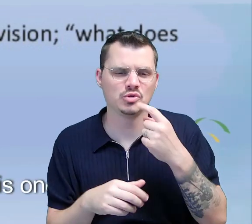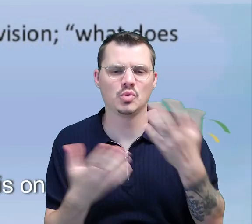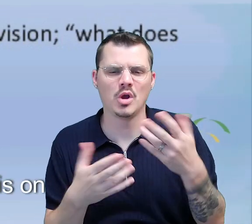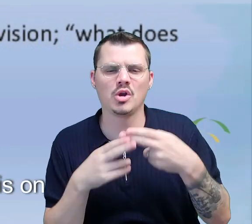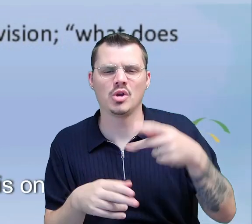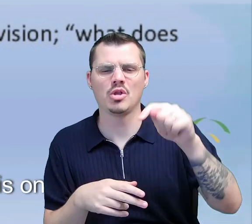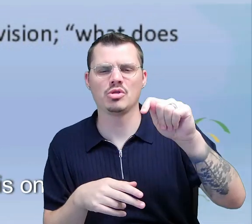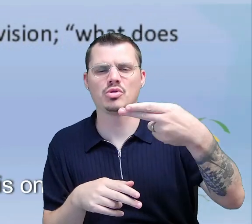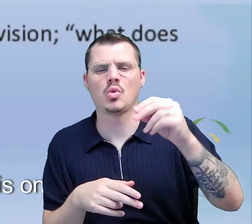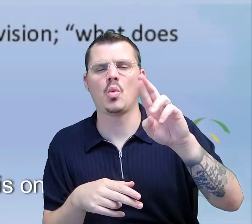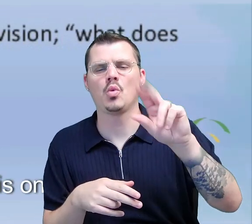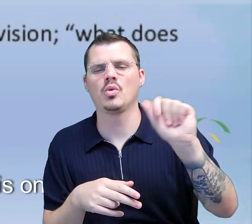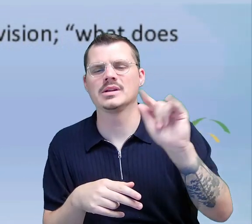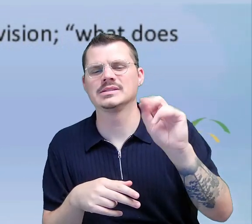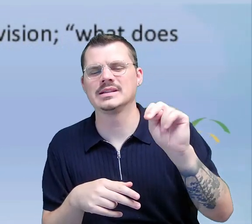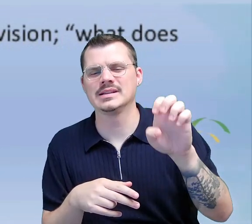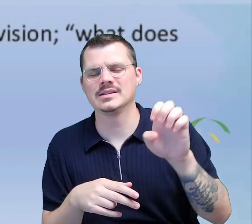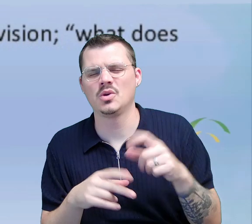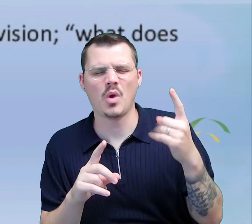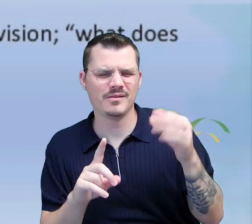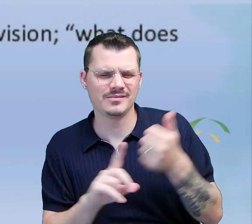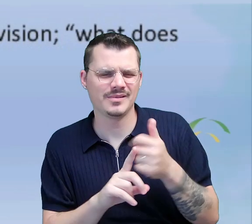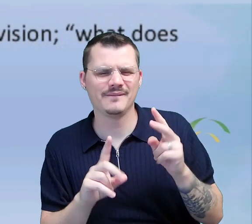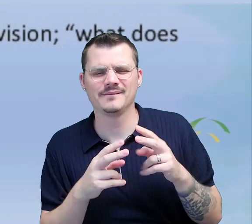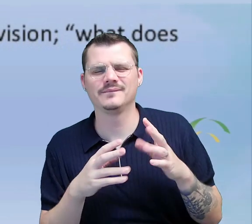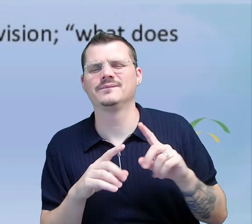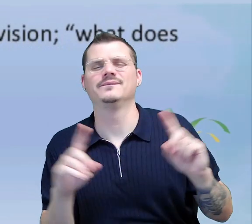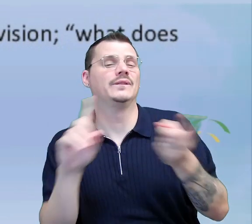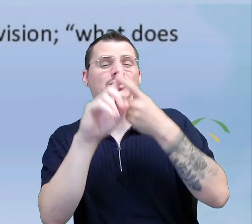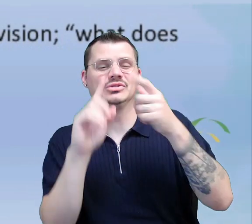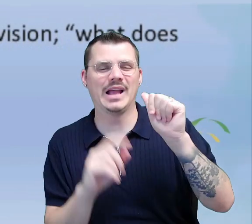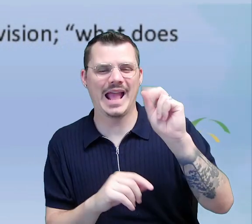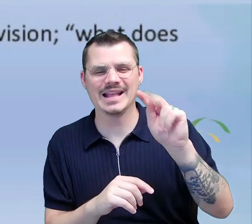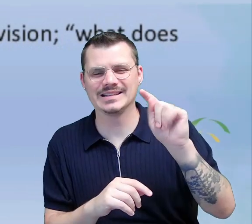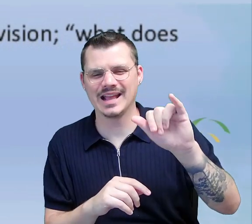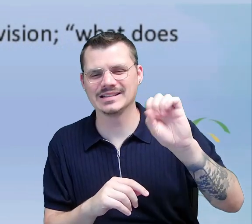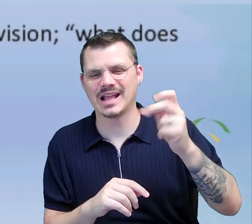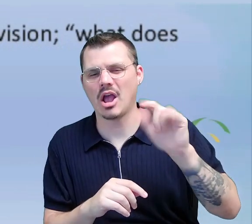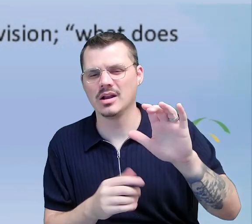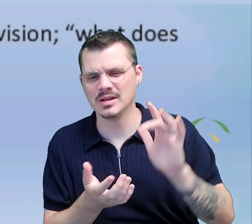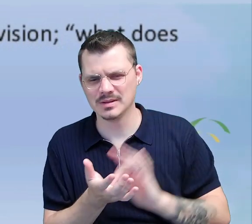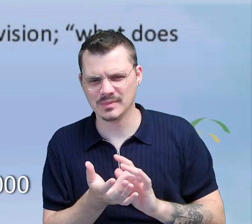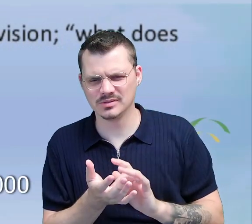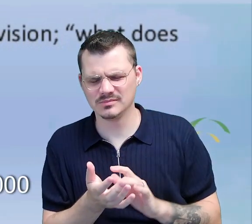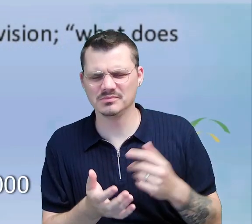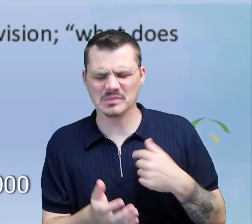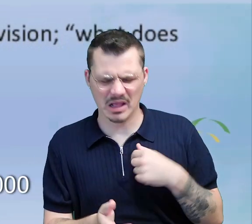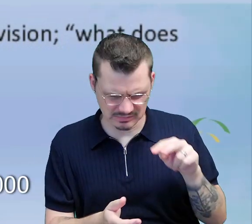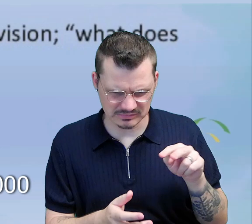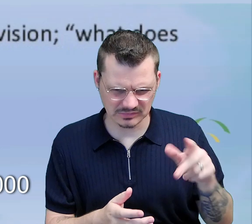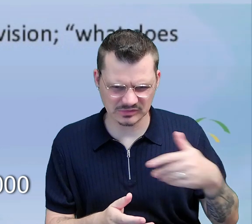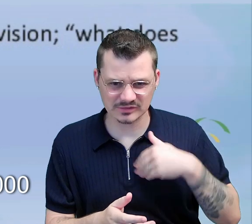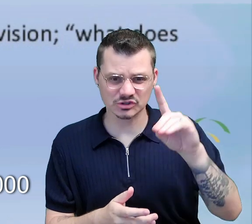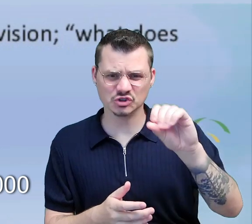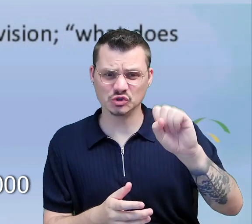of a medicine called Thorazine, which is one of the very first antipsychotic medications. I said, well, how did she end up